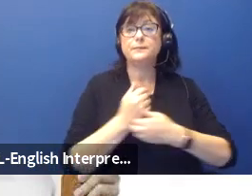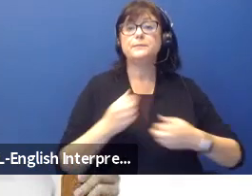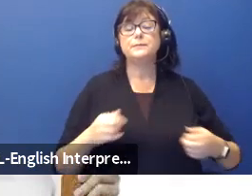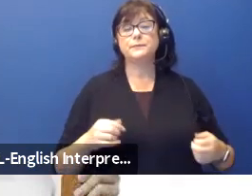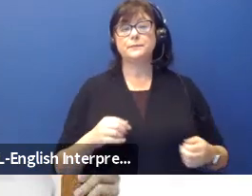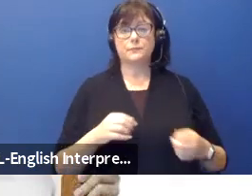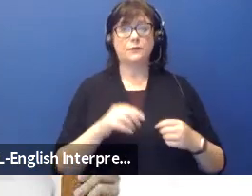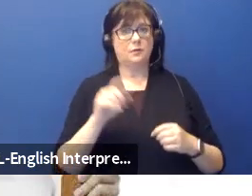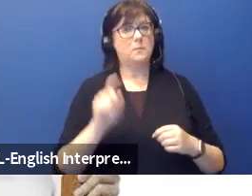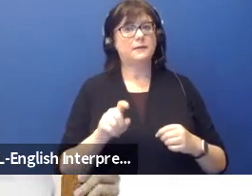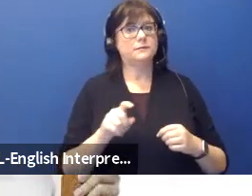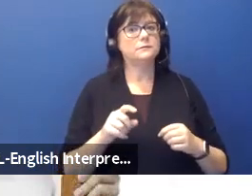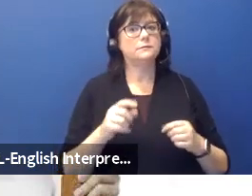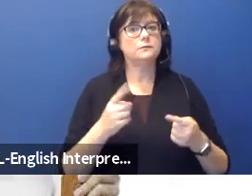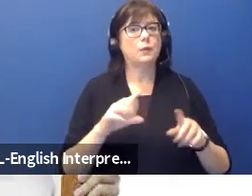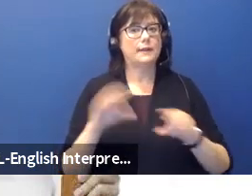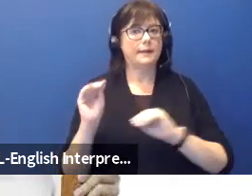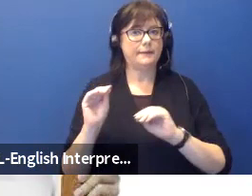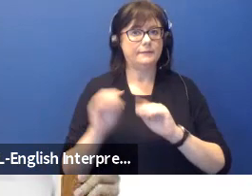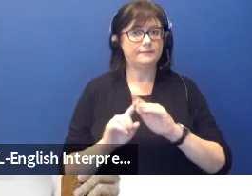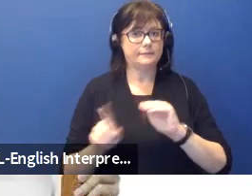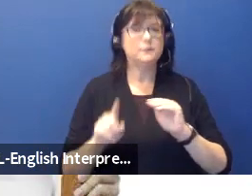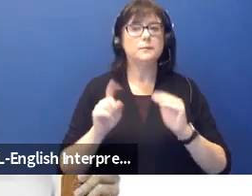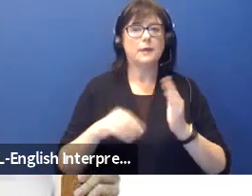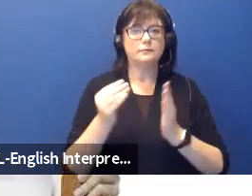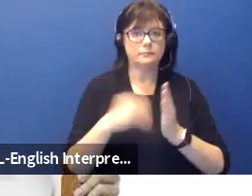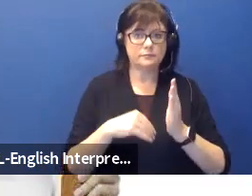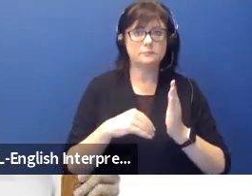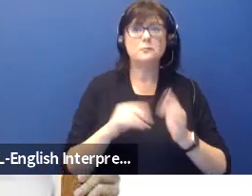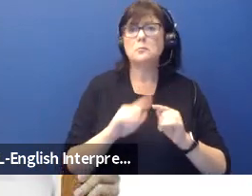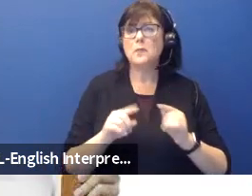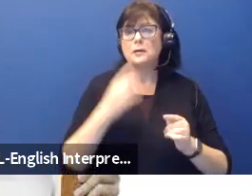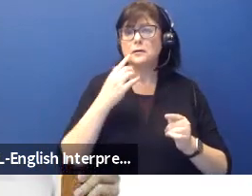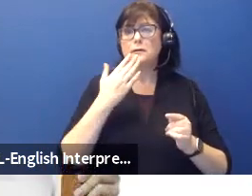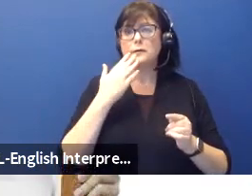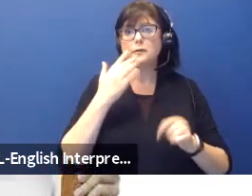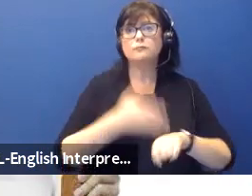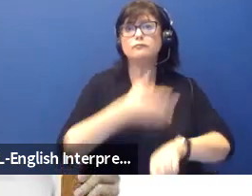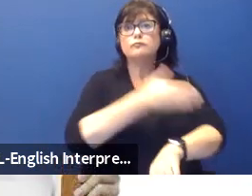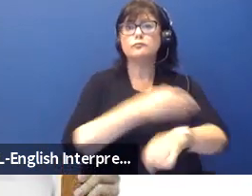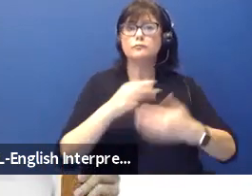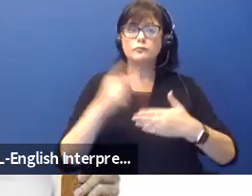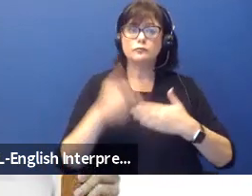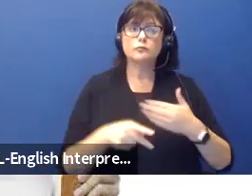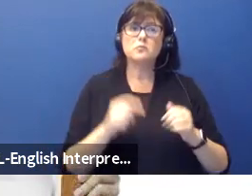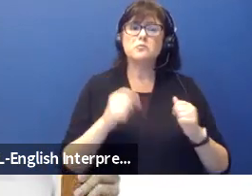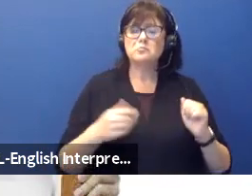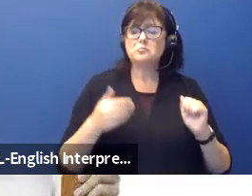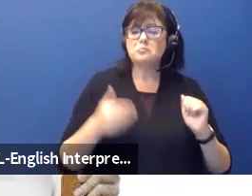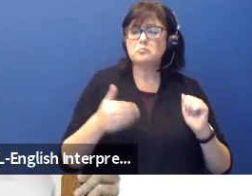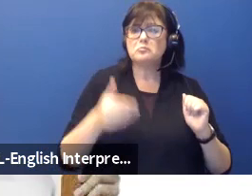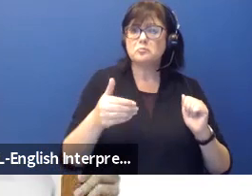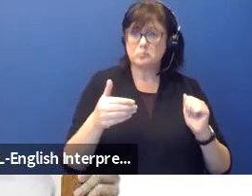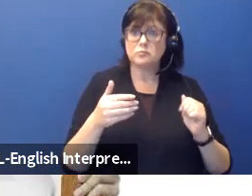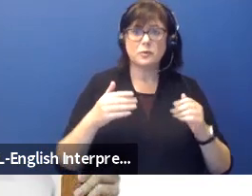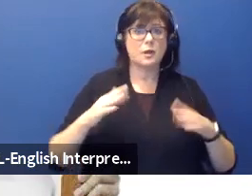points in the program. That's fine. It certainly is a good practice for program improvement. But the ministry's intention with this particular measure is